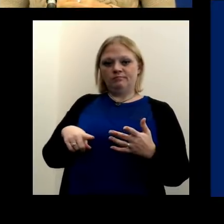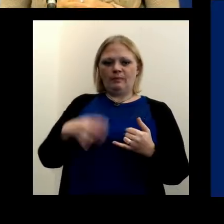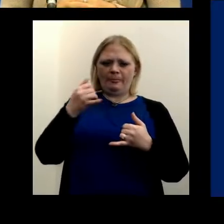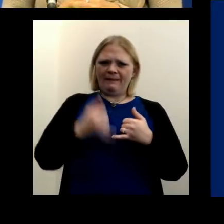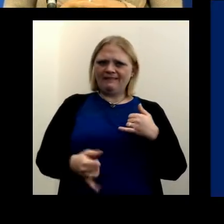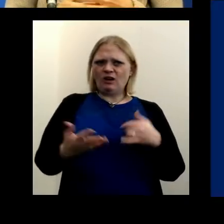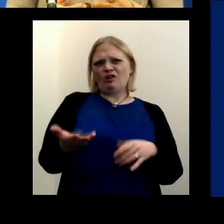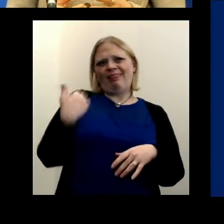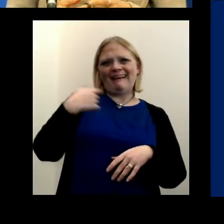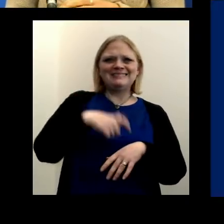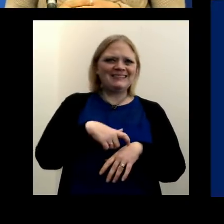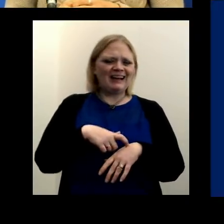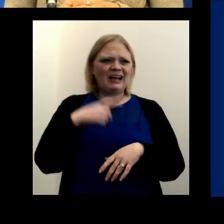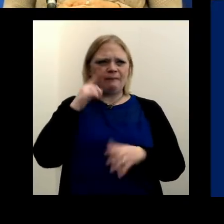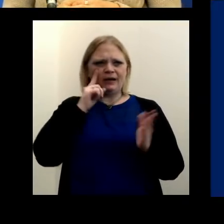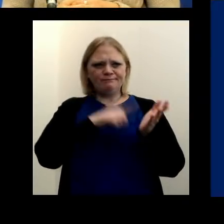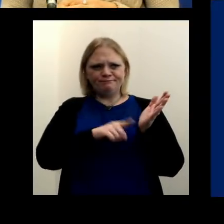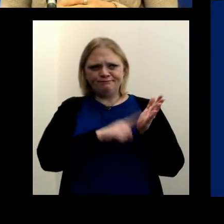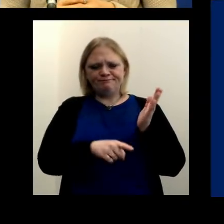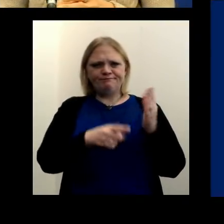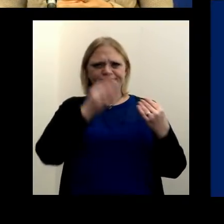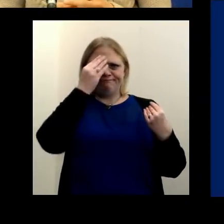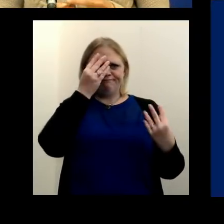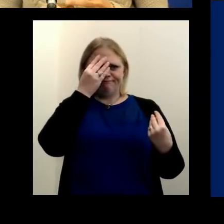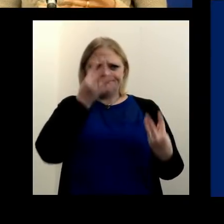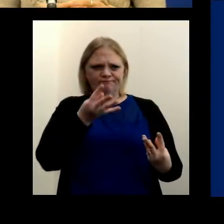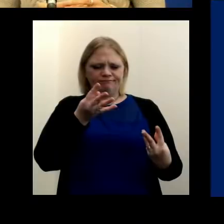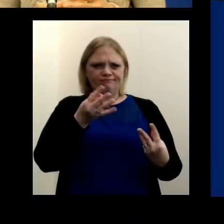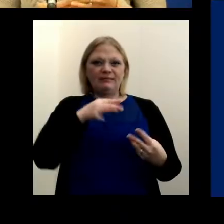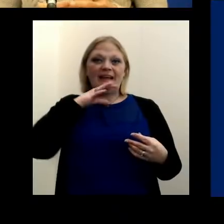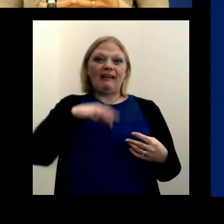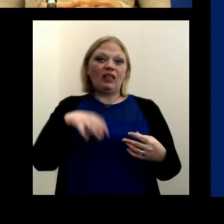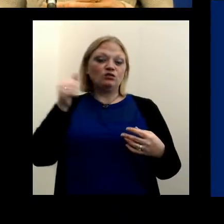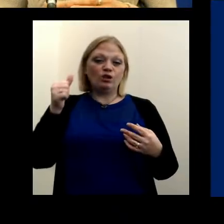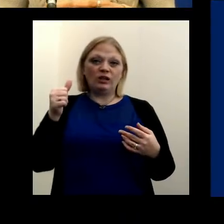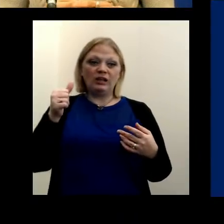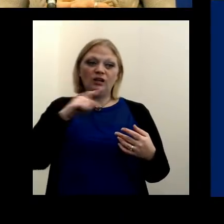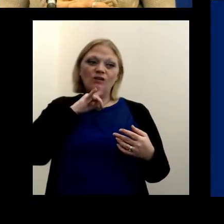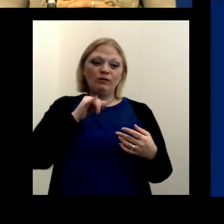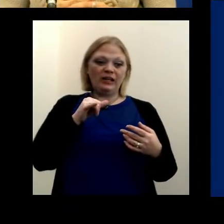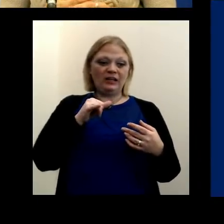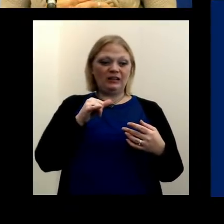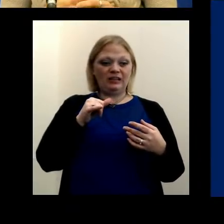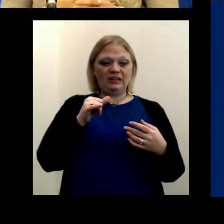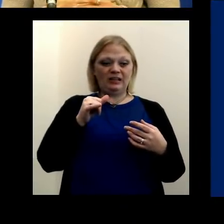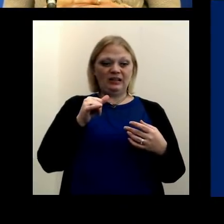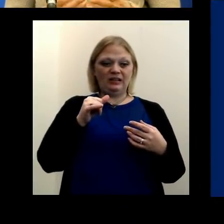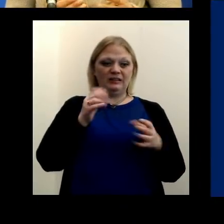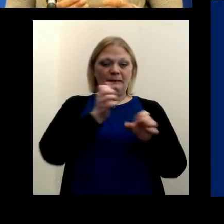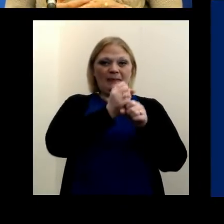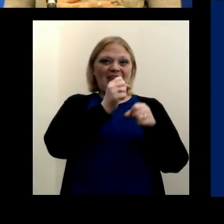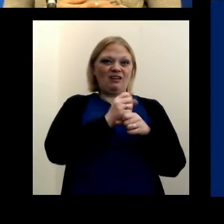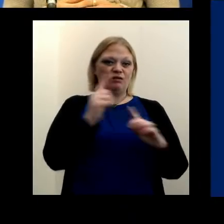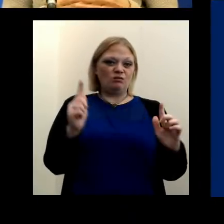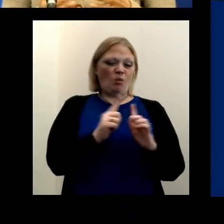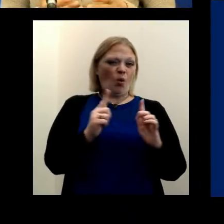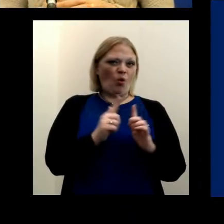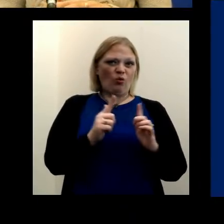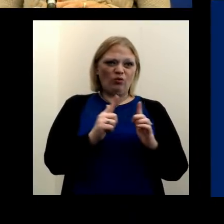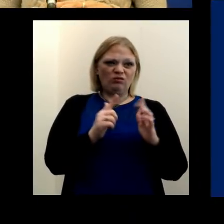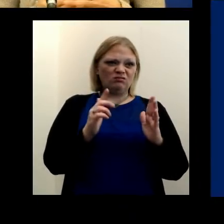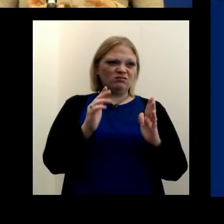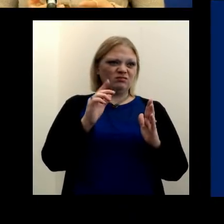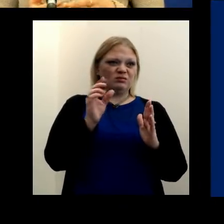data, although our elderly just comprise, a very small percentage of our Erie County population,